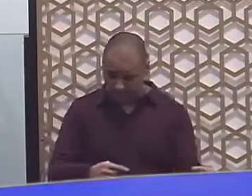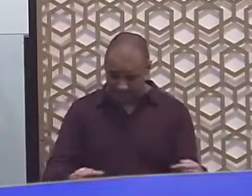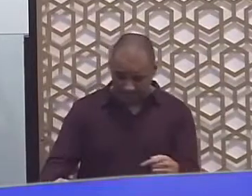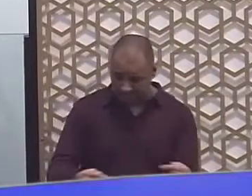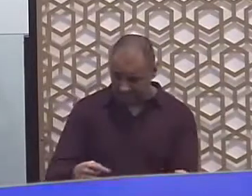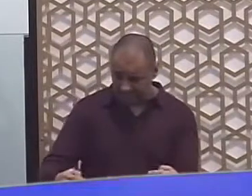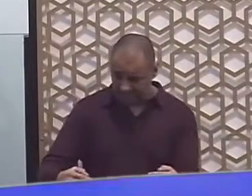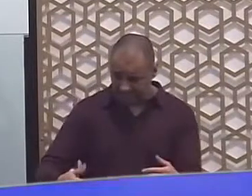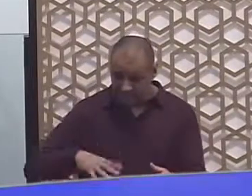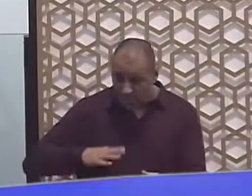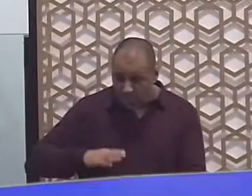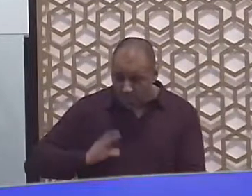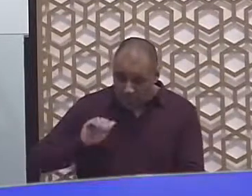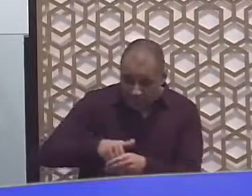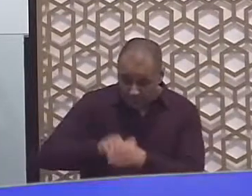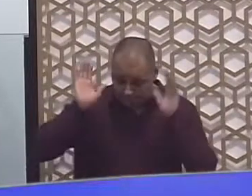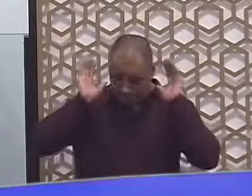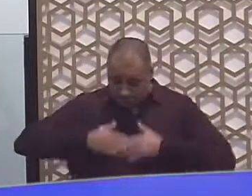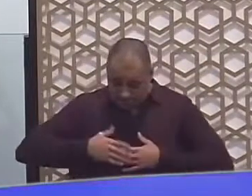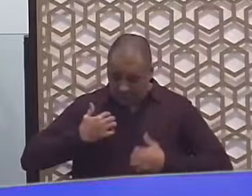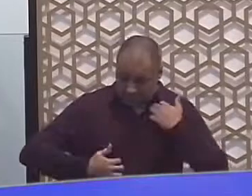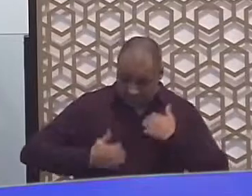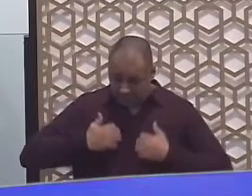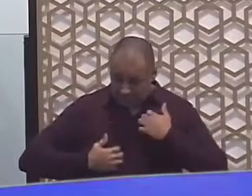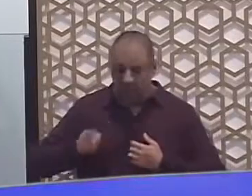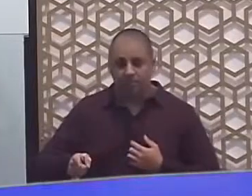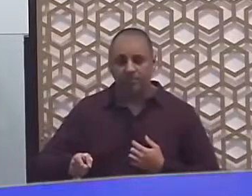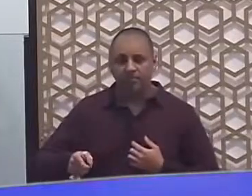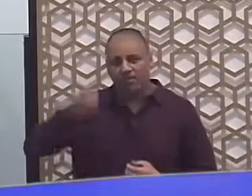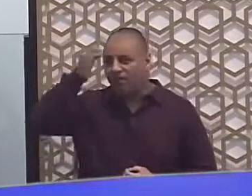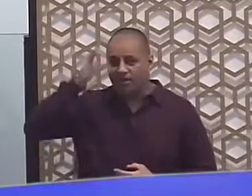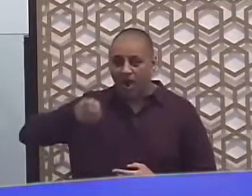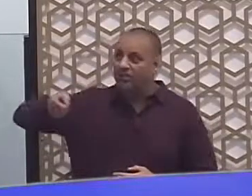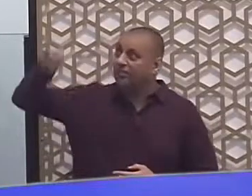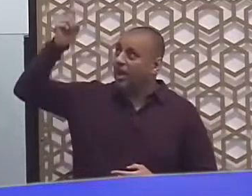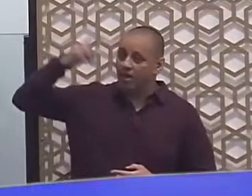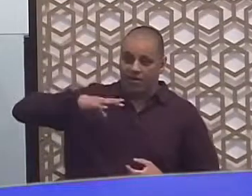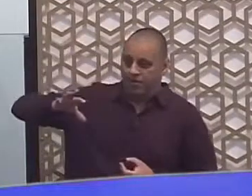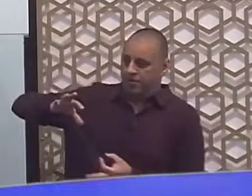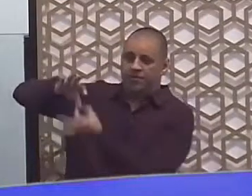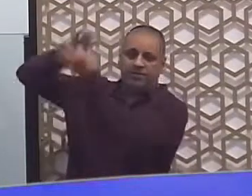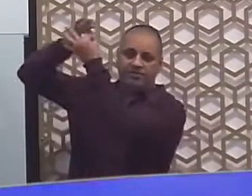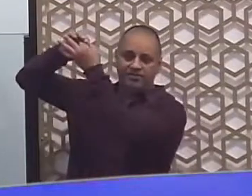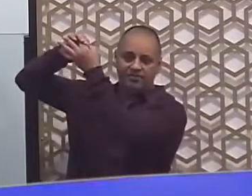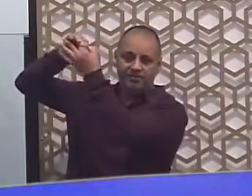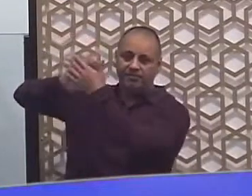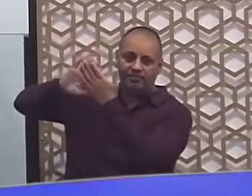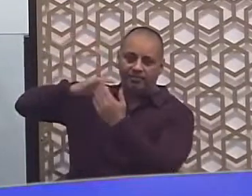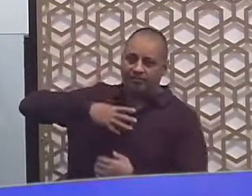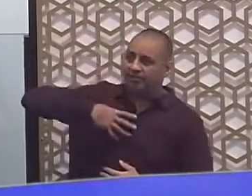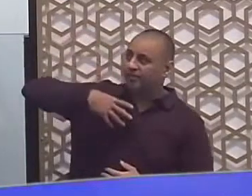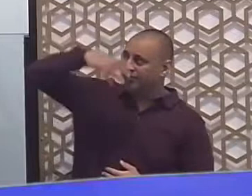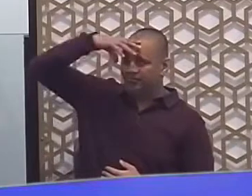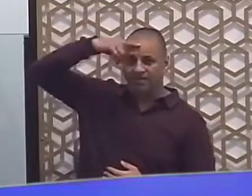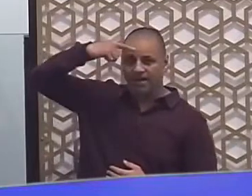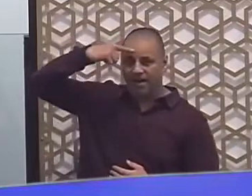Allah subhanahu wa ta'ala. And they haven't forgotten Allah's testimony that these are from the closest people to Allah. They haven't forgotten the